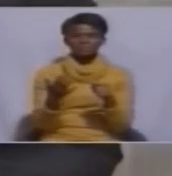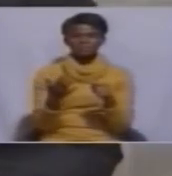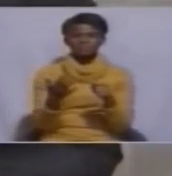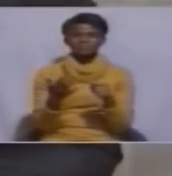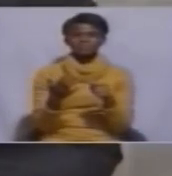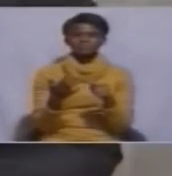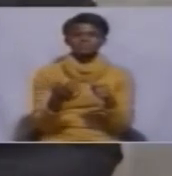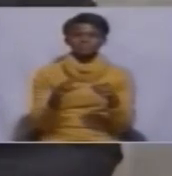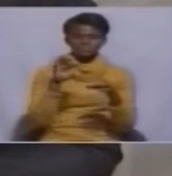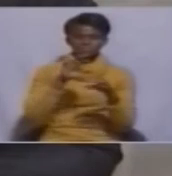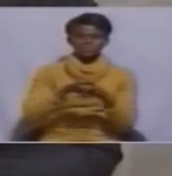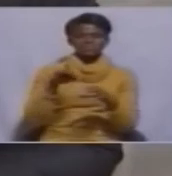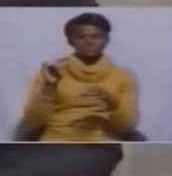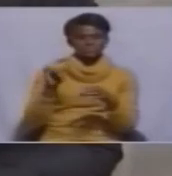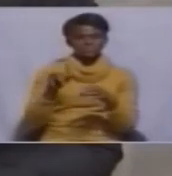to a referendum,